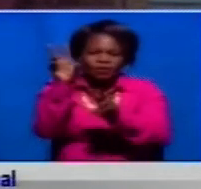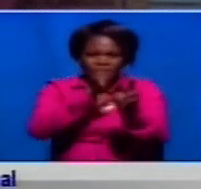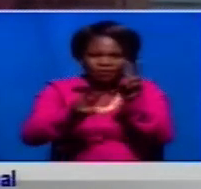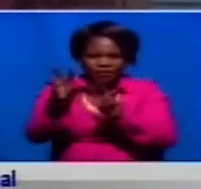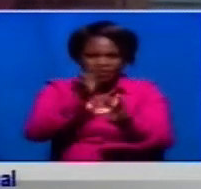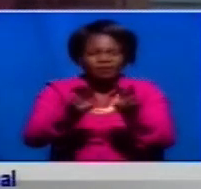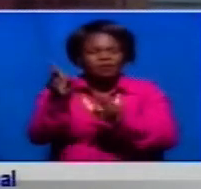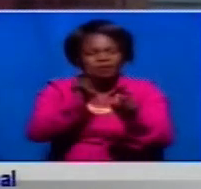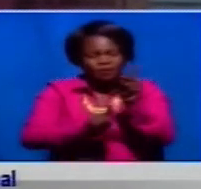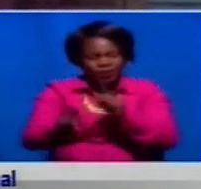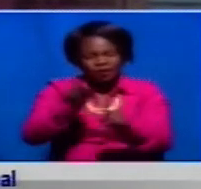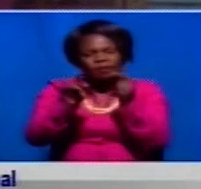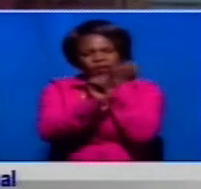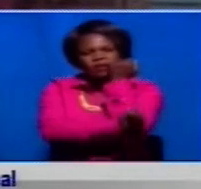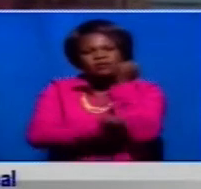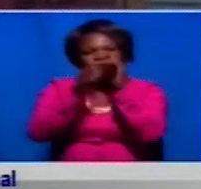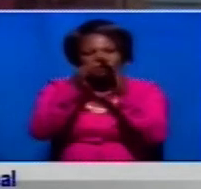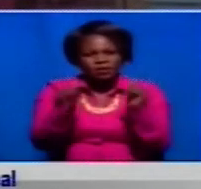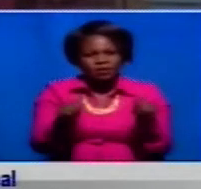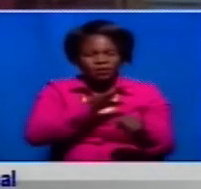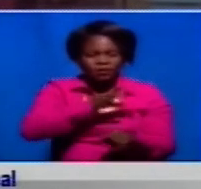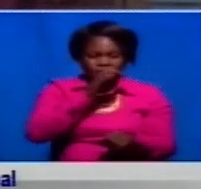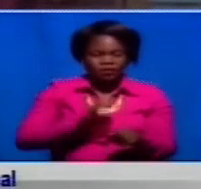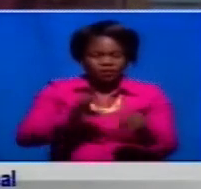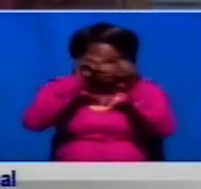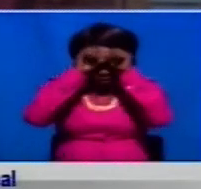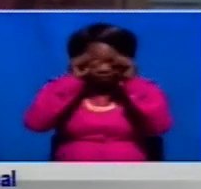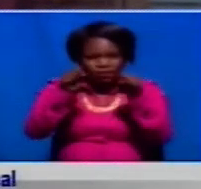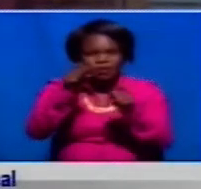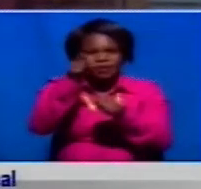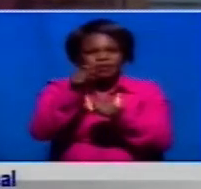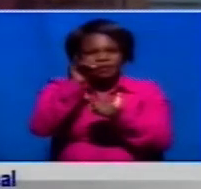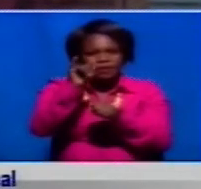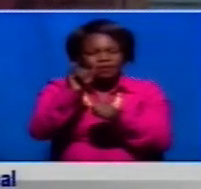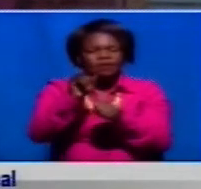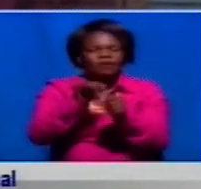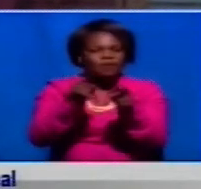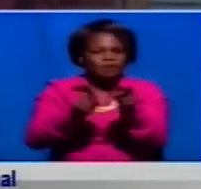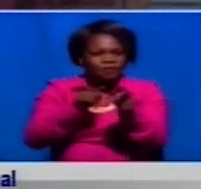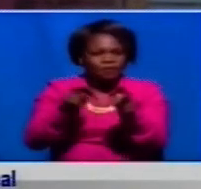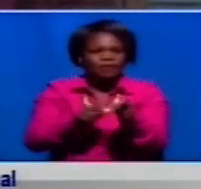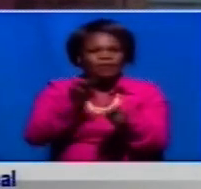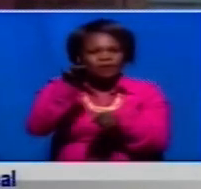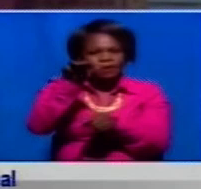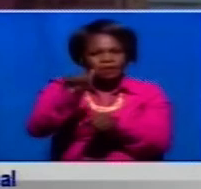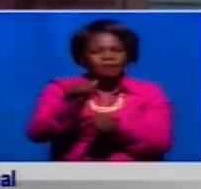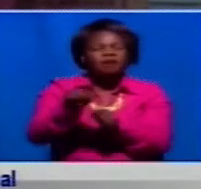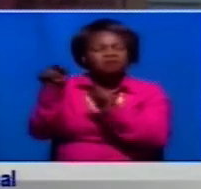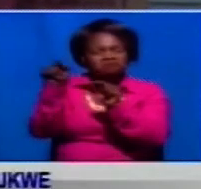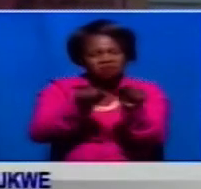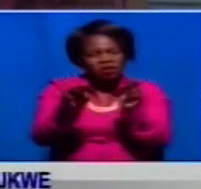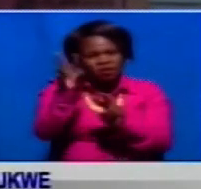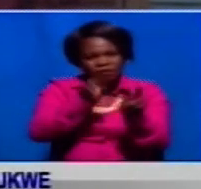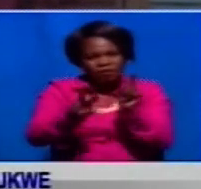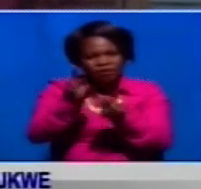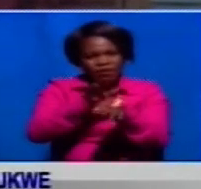dignitaries at State House. Chinese President Xi Jinping's envoy, Ma Biao, who paid a courtesy call